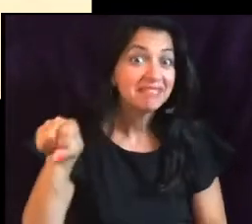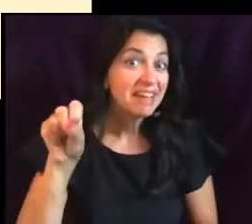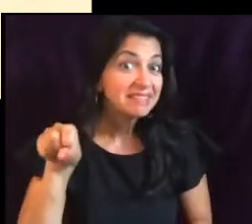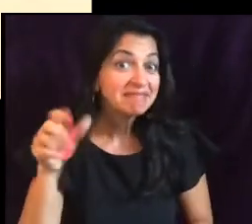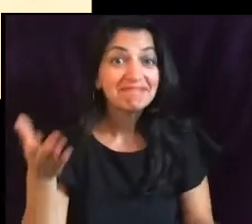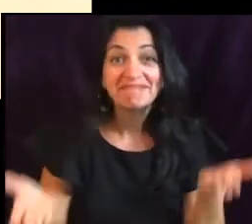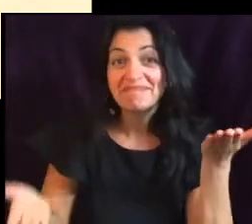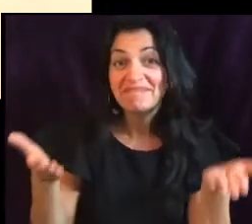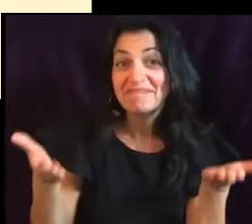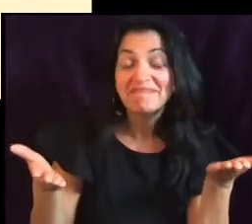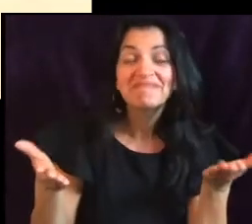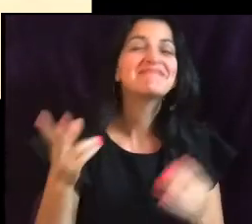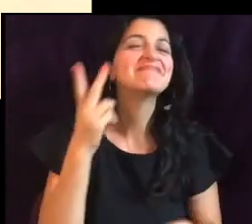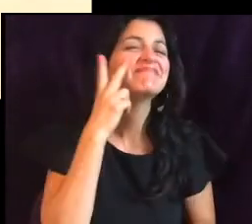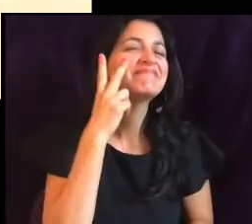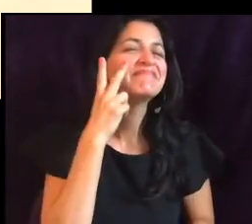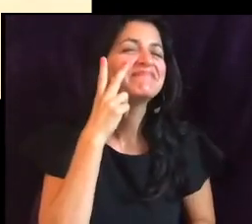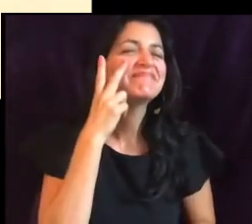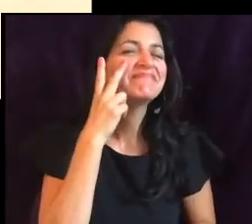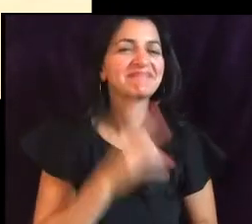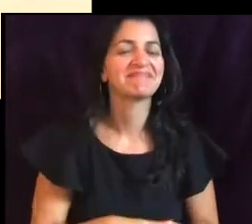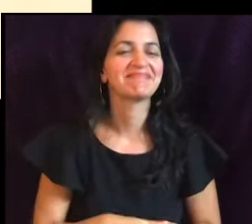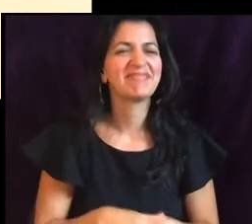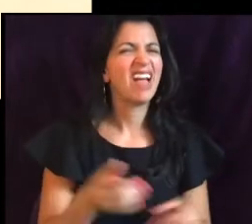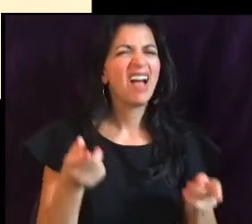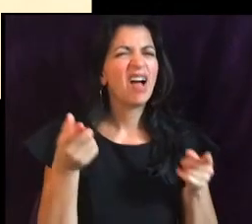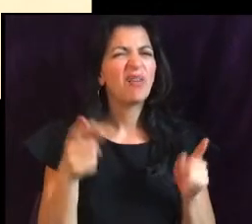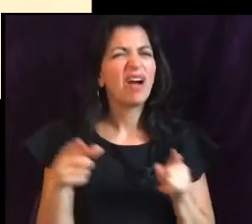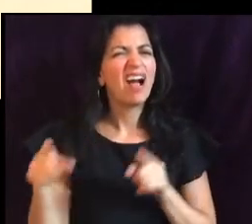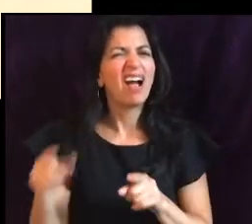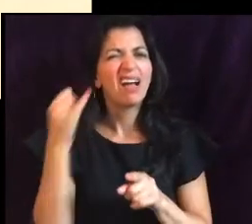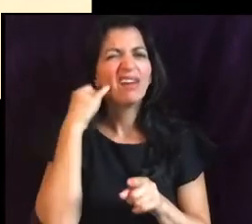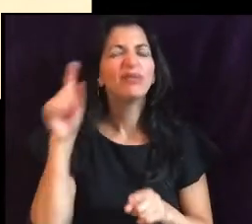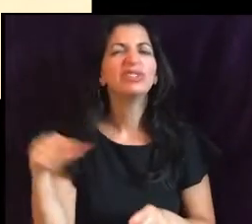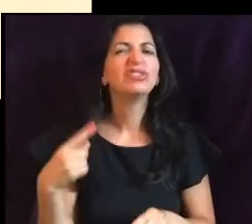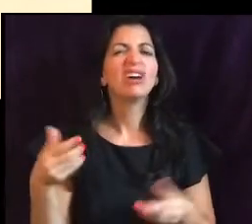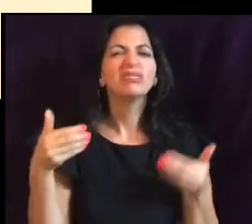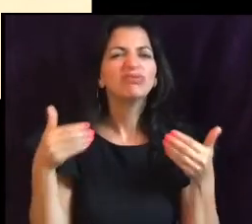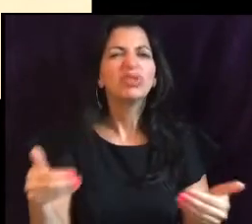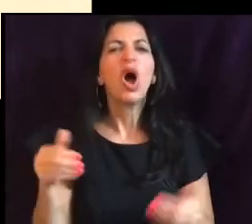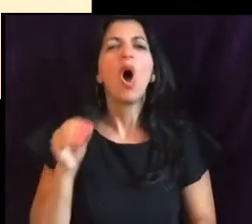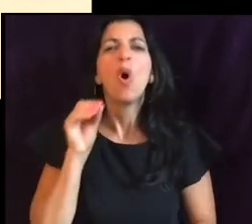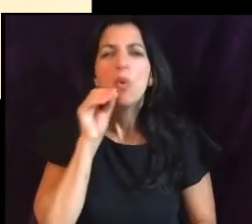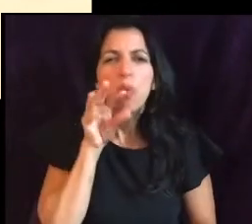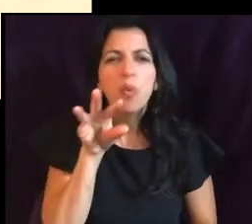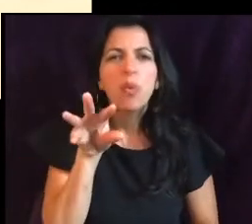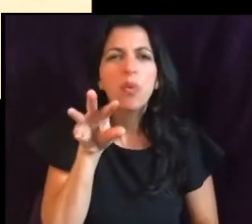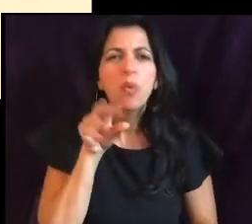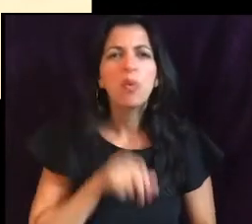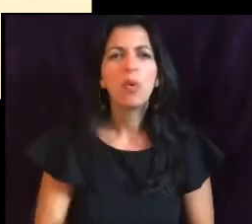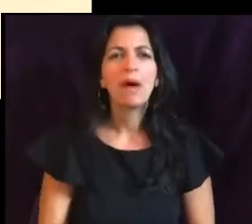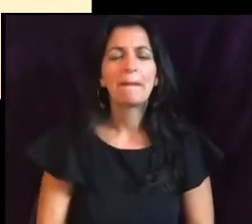Well, let's try it. What happens if we just blow into the space that we're in?